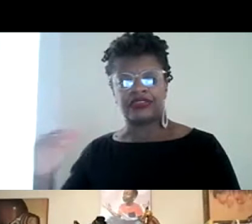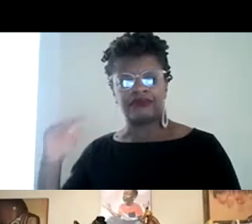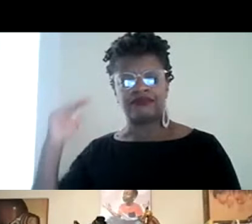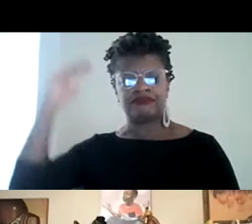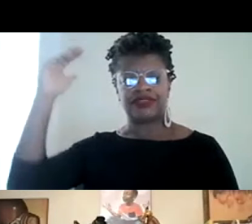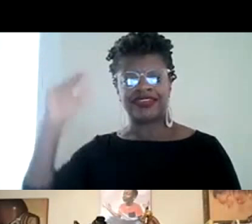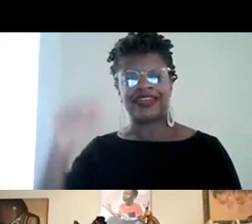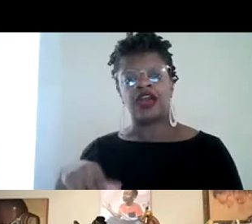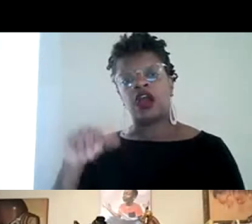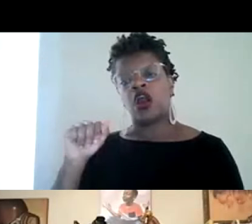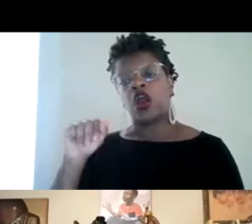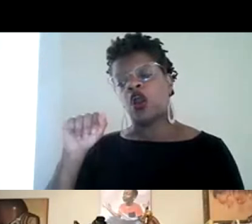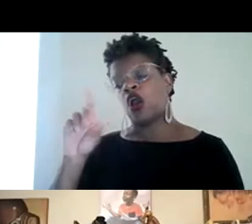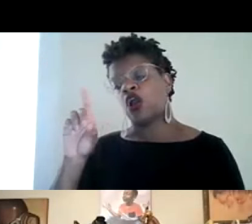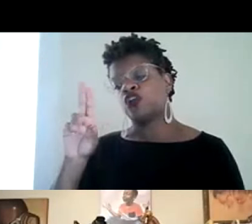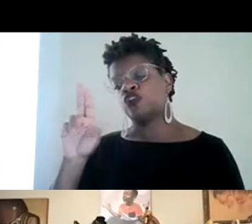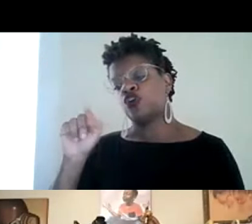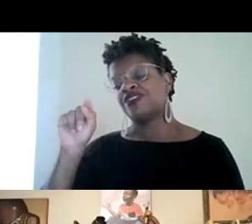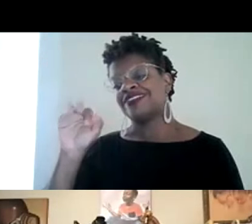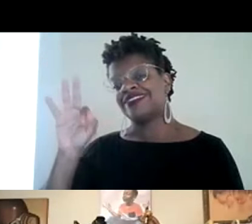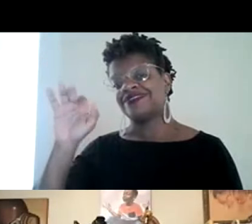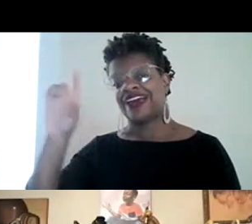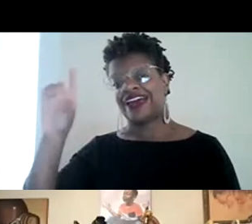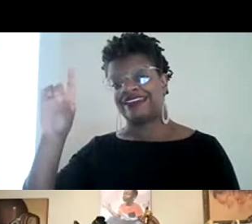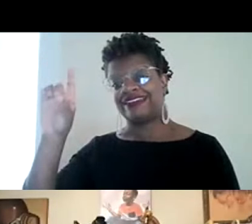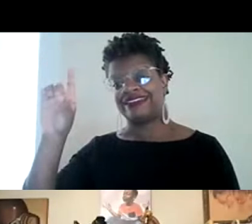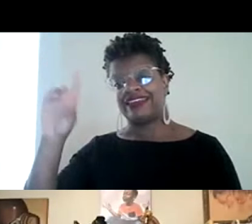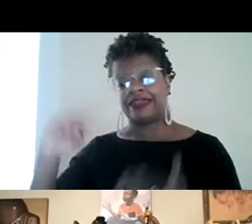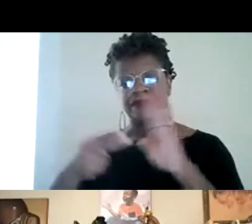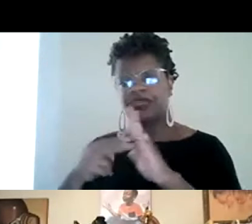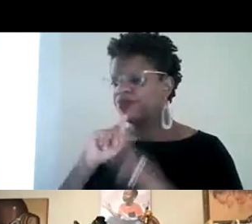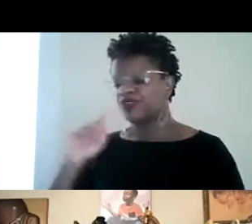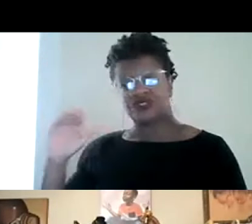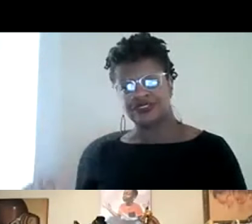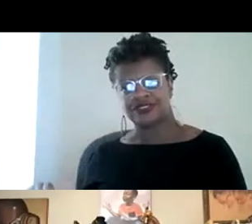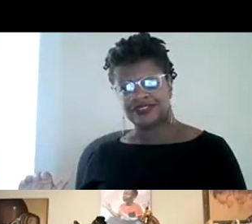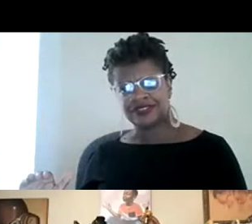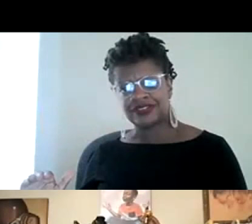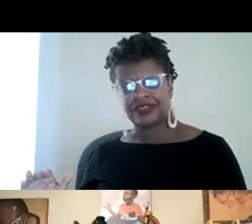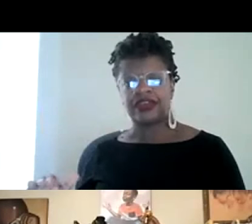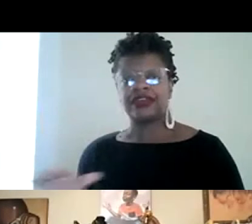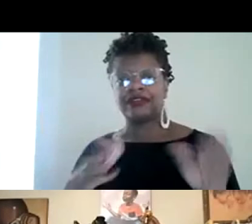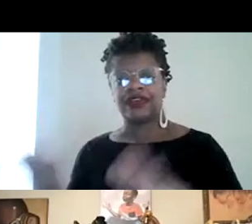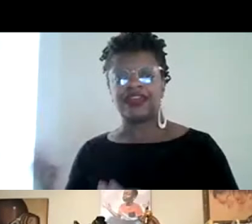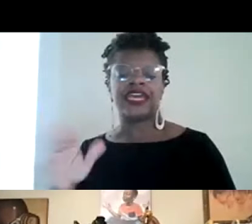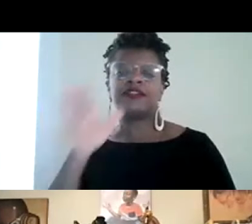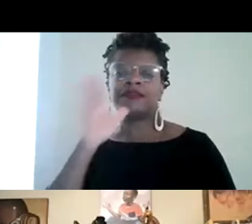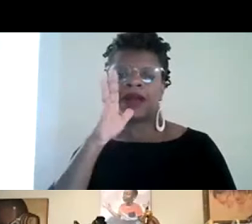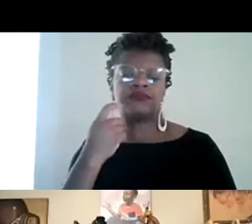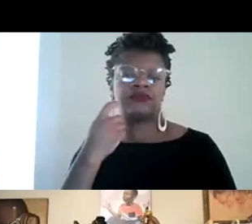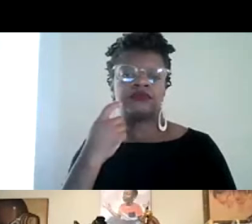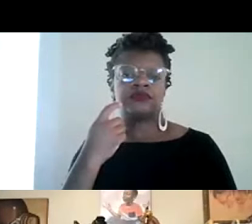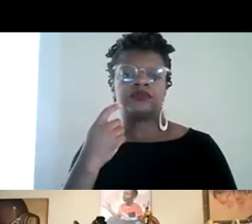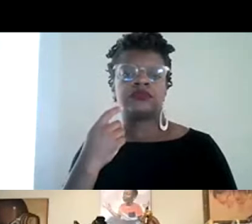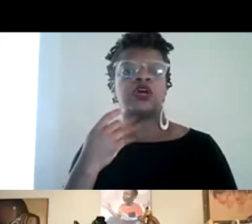and criminalized. And he lost his life, as his mother, Mamie Till, who has since passed away, also fought